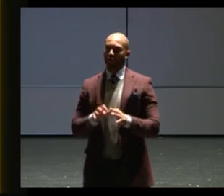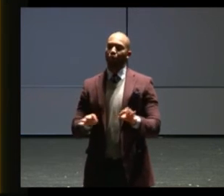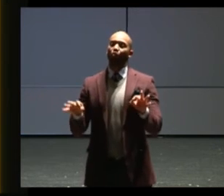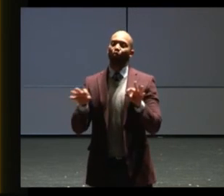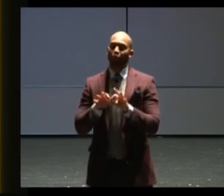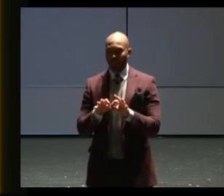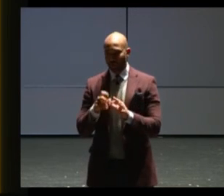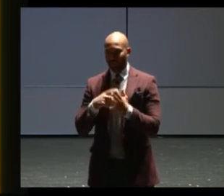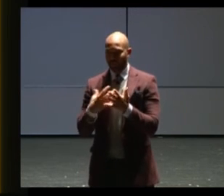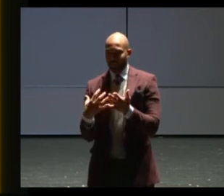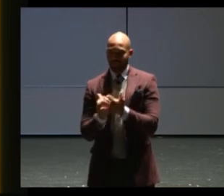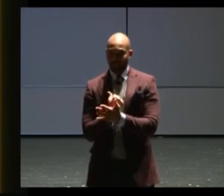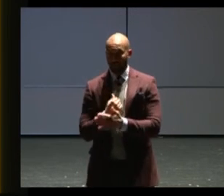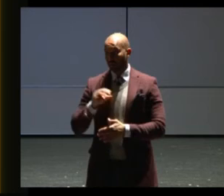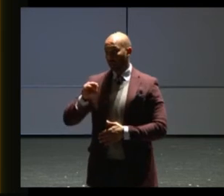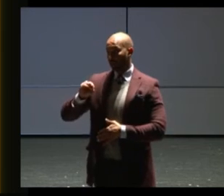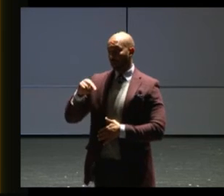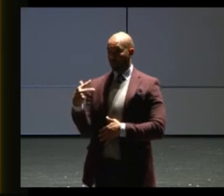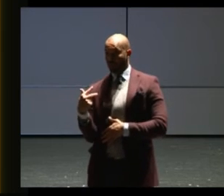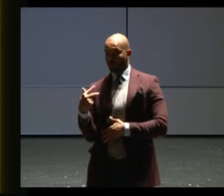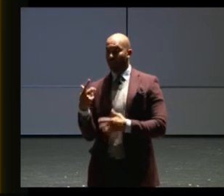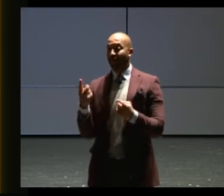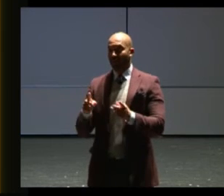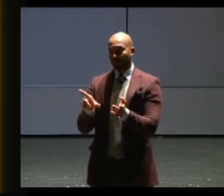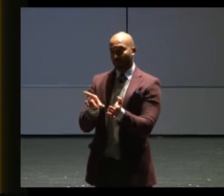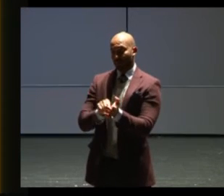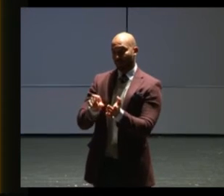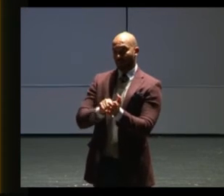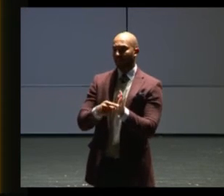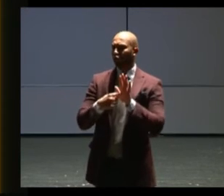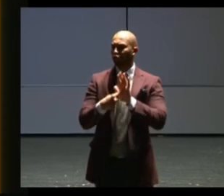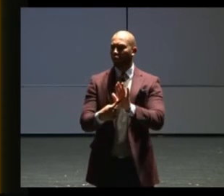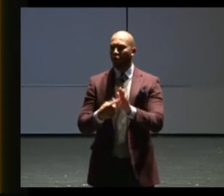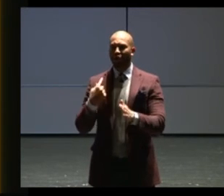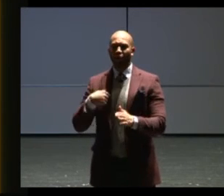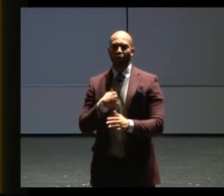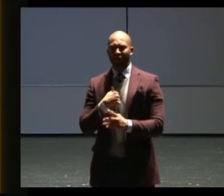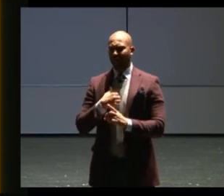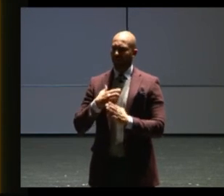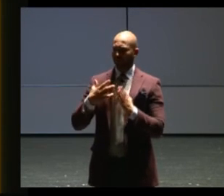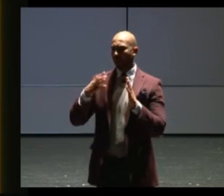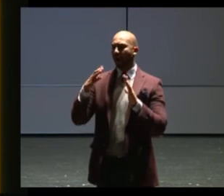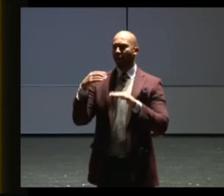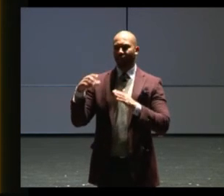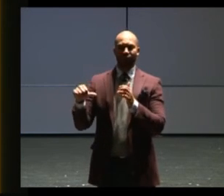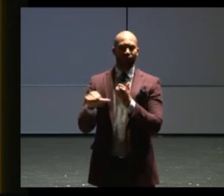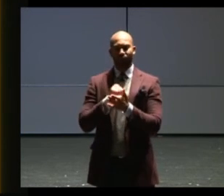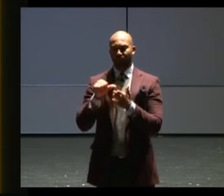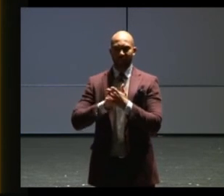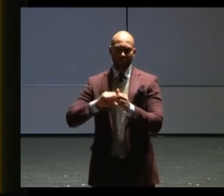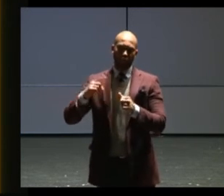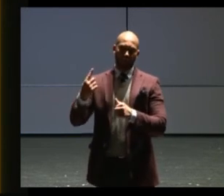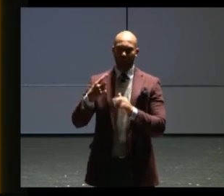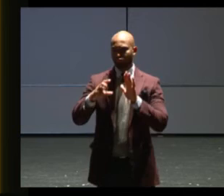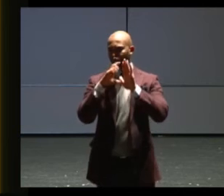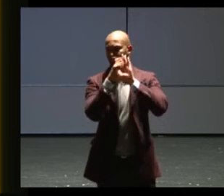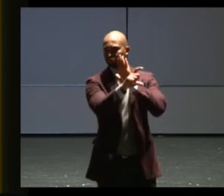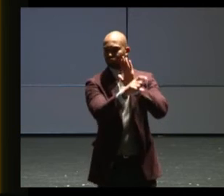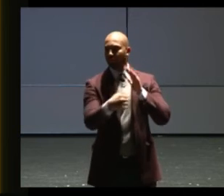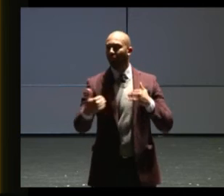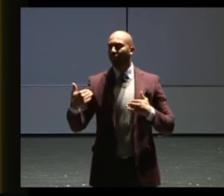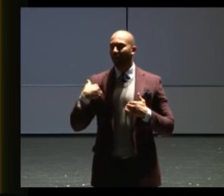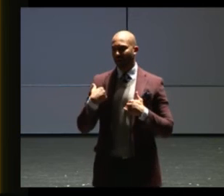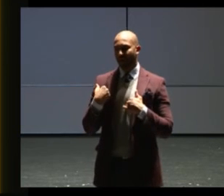M-Cubed. Recently in the newspaper, again, top of fold front page, an emergency app that was developed